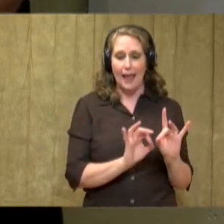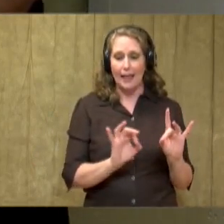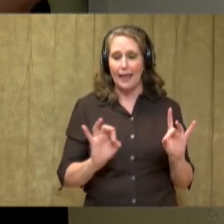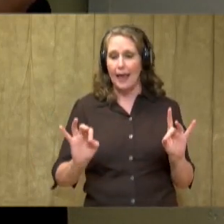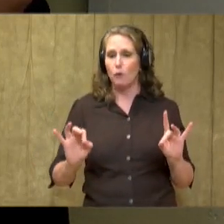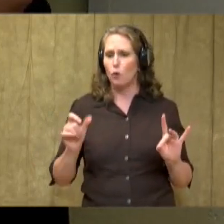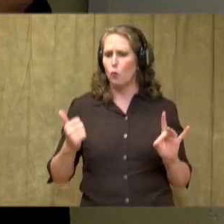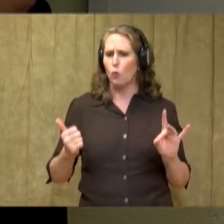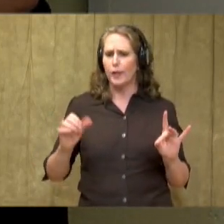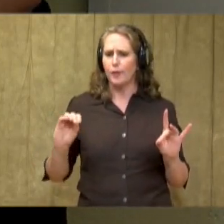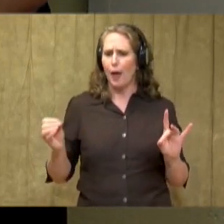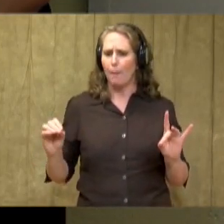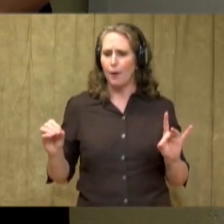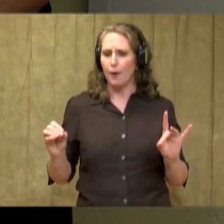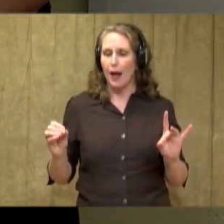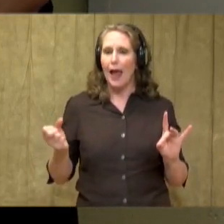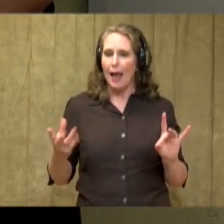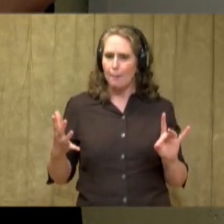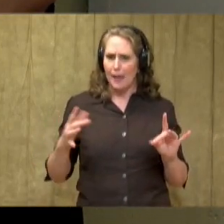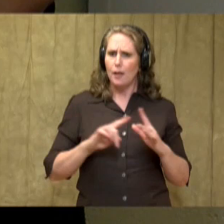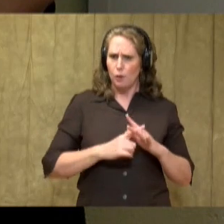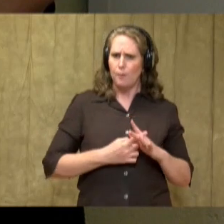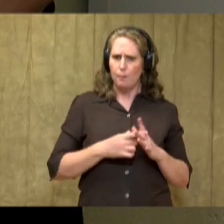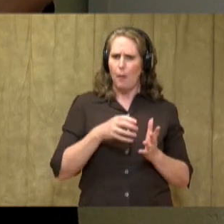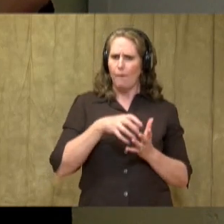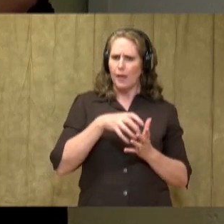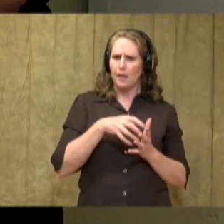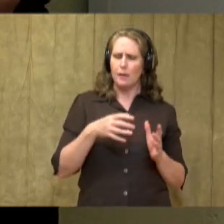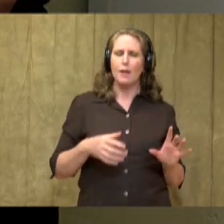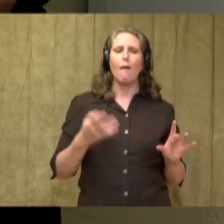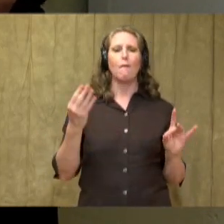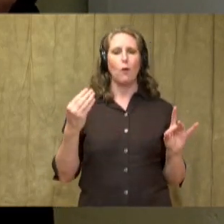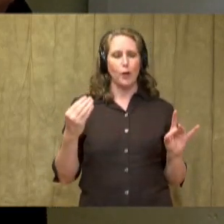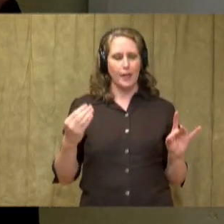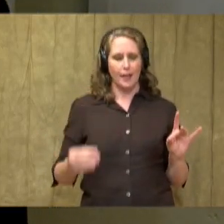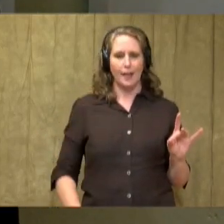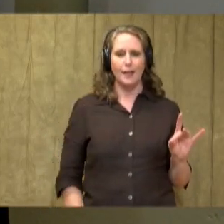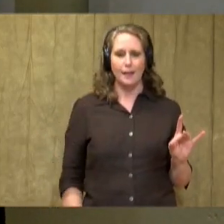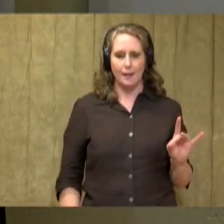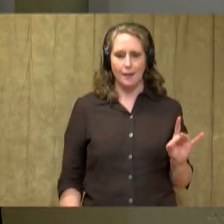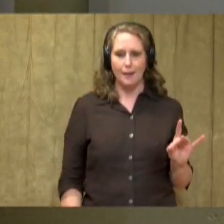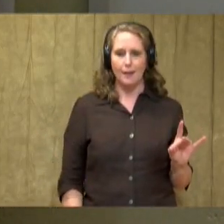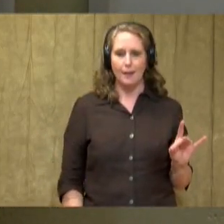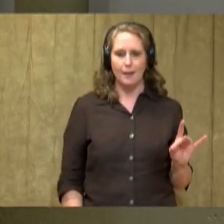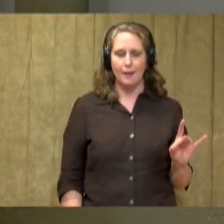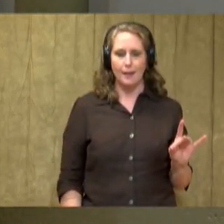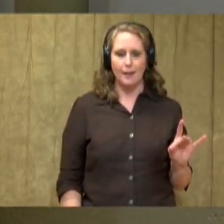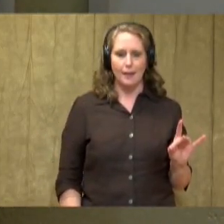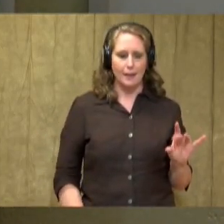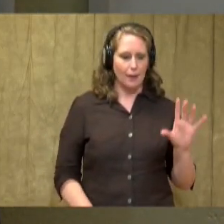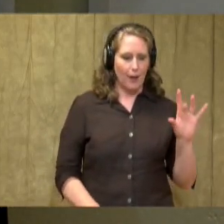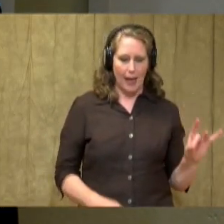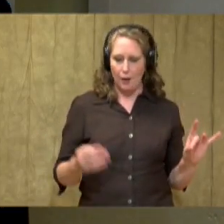number? How many did you start with? 14.